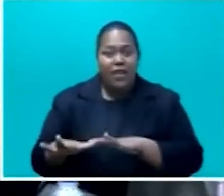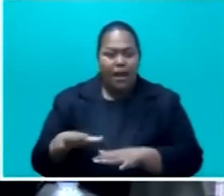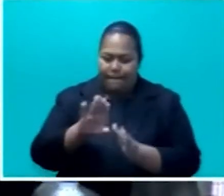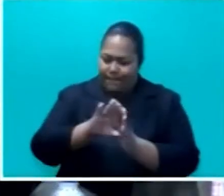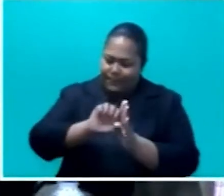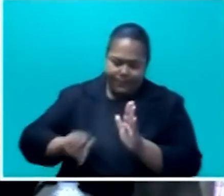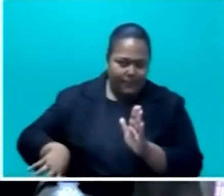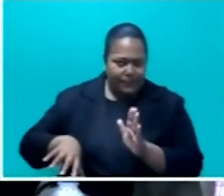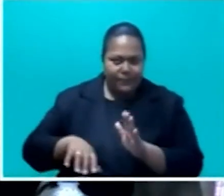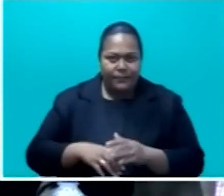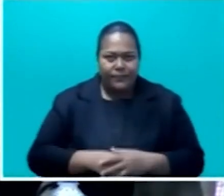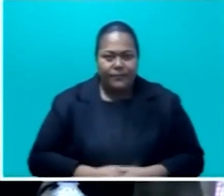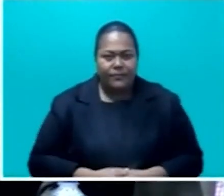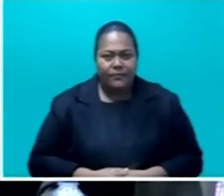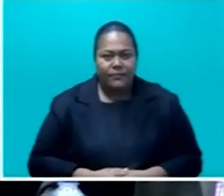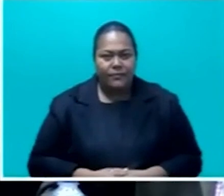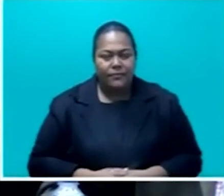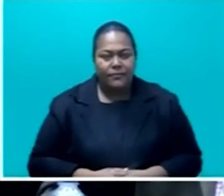the unknown.